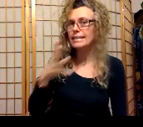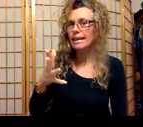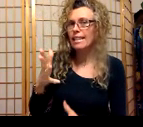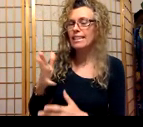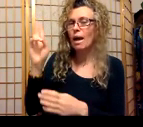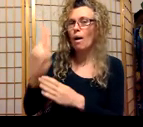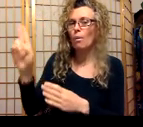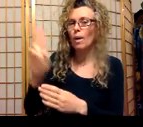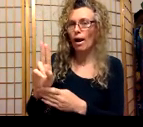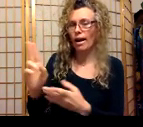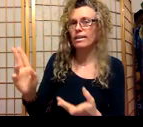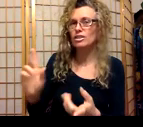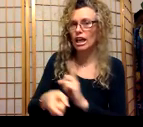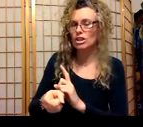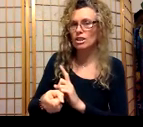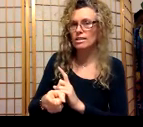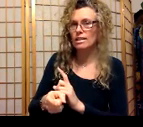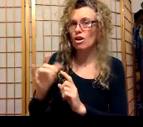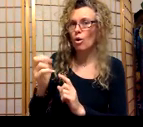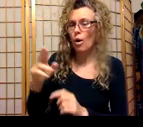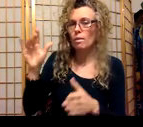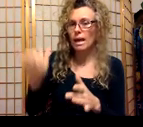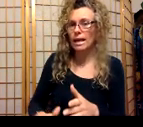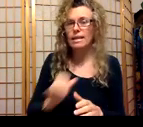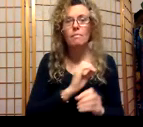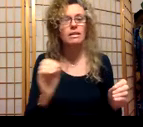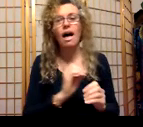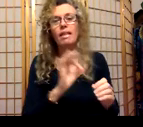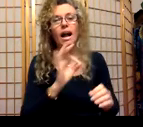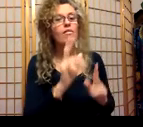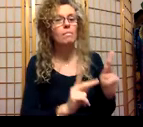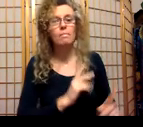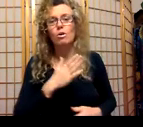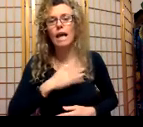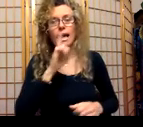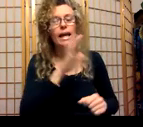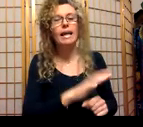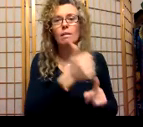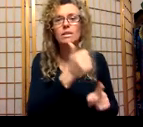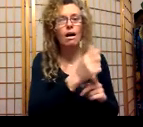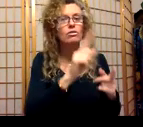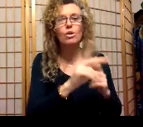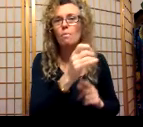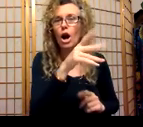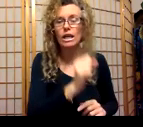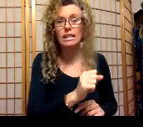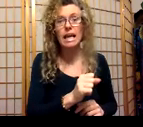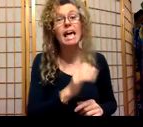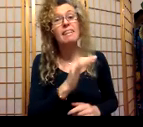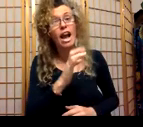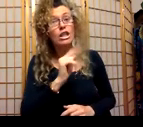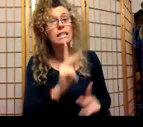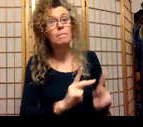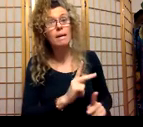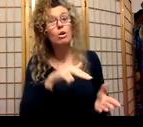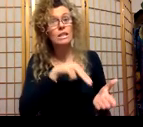core remains. Because nothing of the people who are dedicating themselves to these parties. They are decent people that stand for their